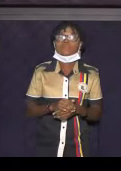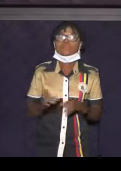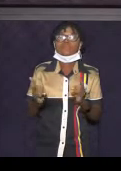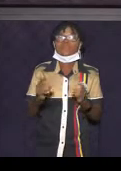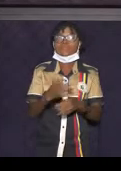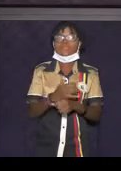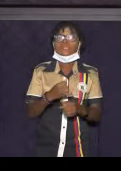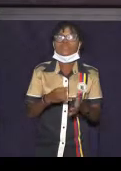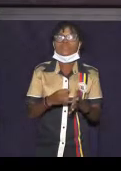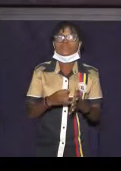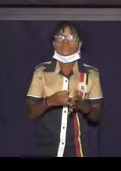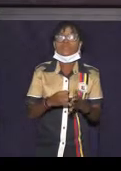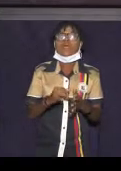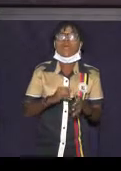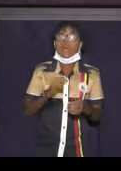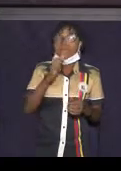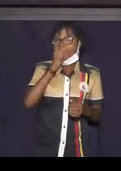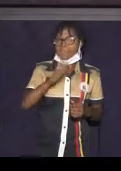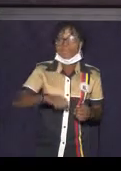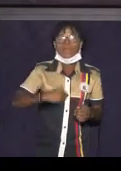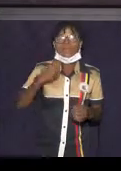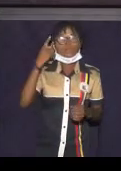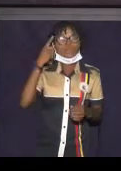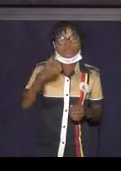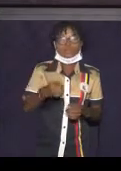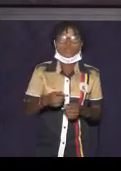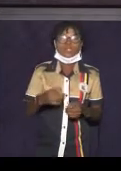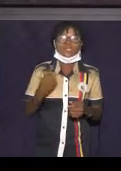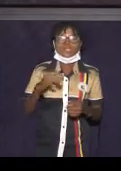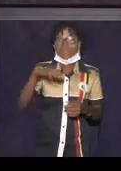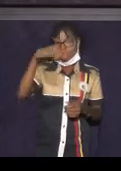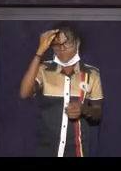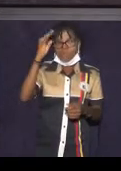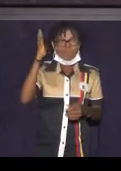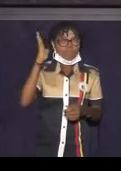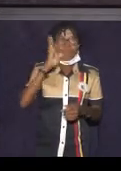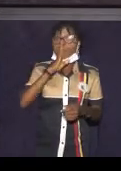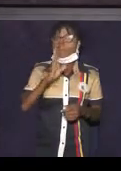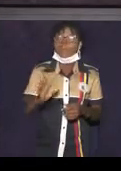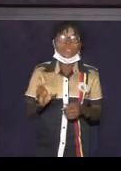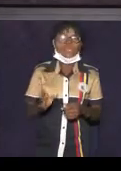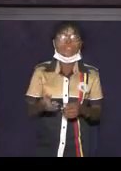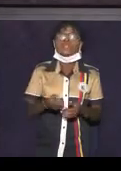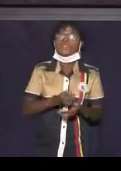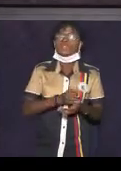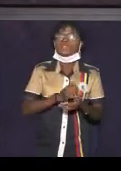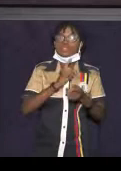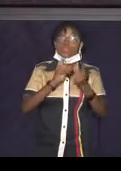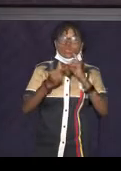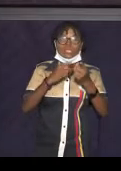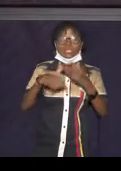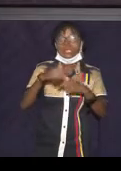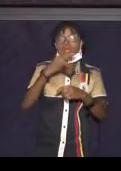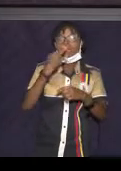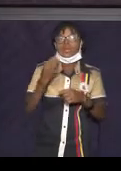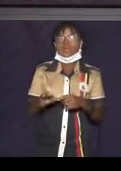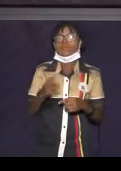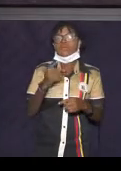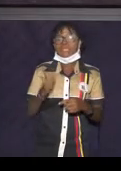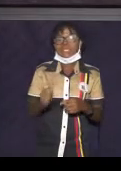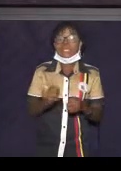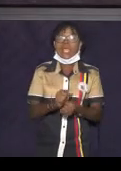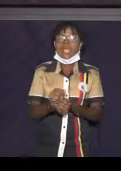Did you get it? Oh, I am proud of you. The boy will be talking about the merit of hand washing on